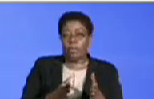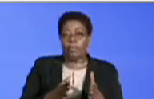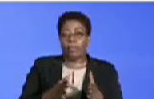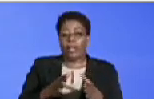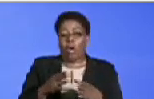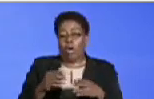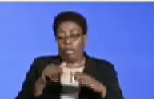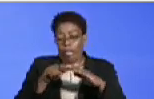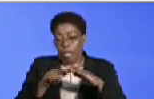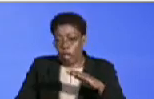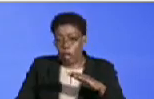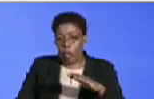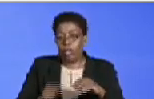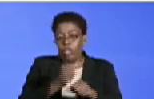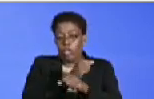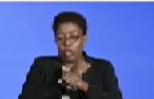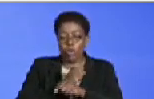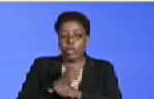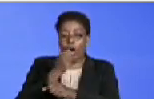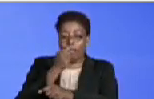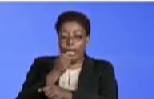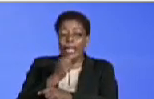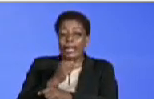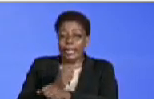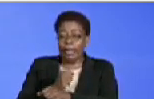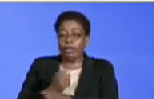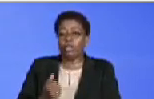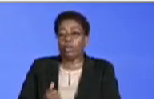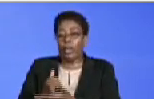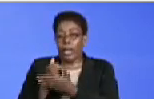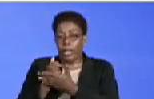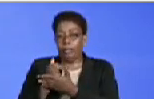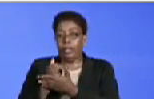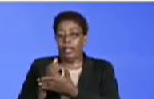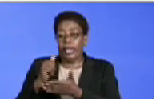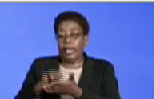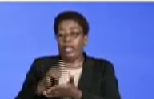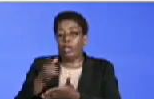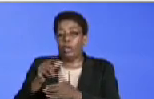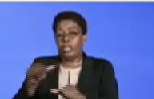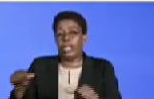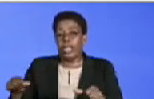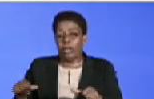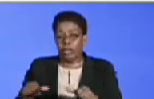security as labor in the cleaning up exercises in the affected areas.